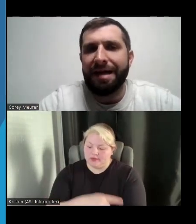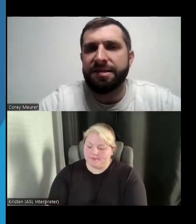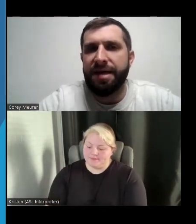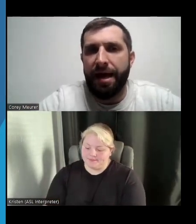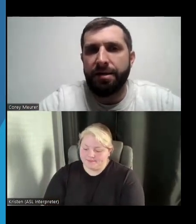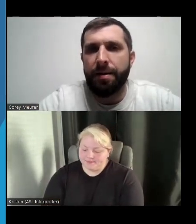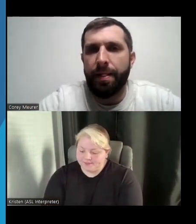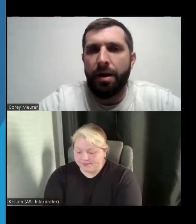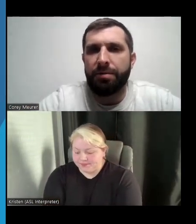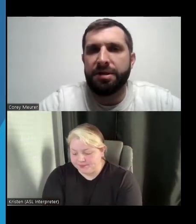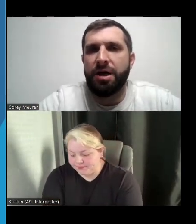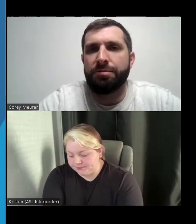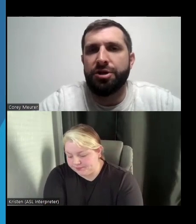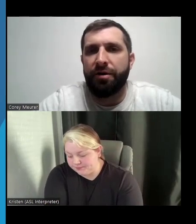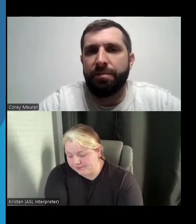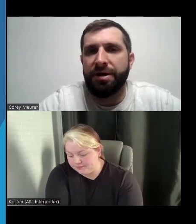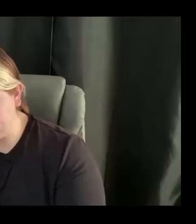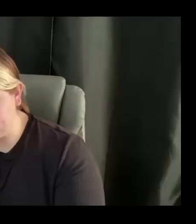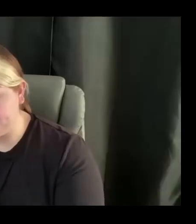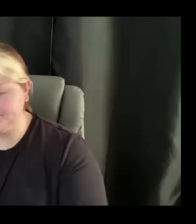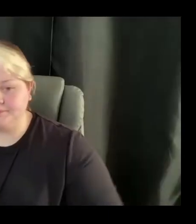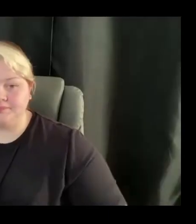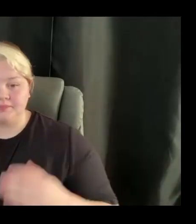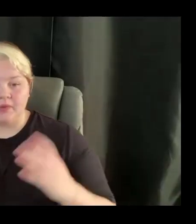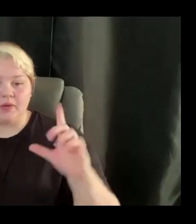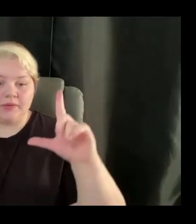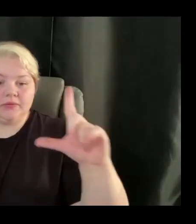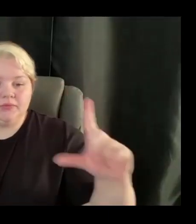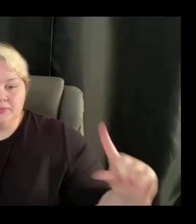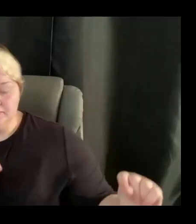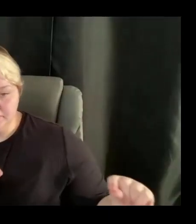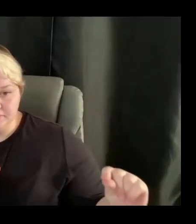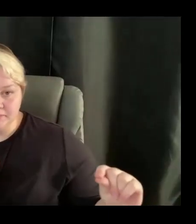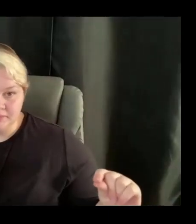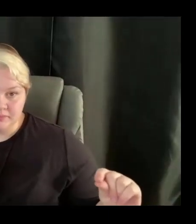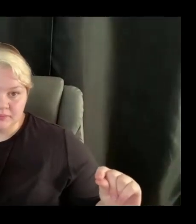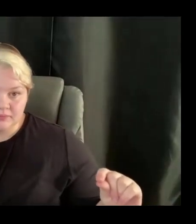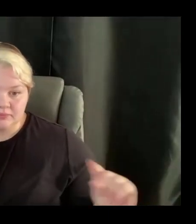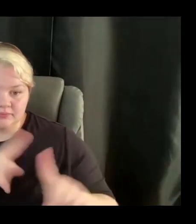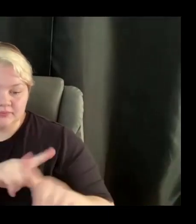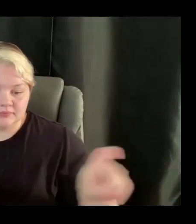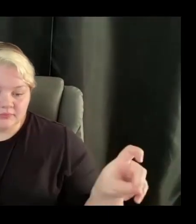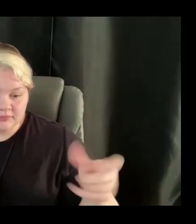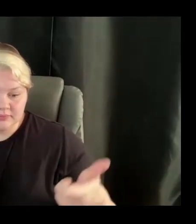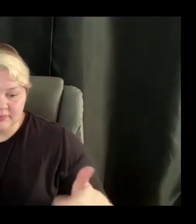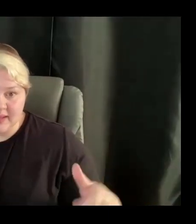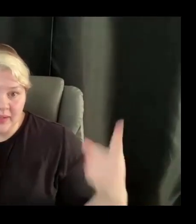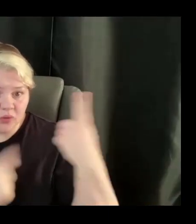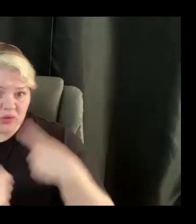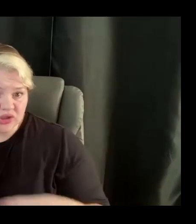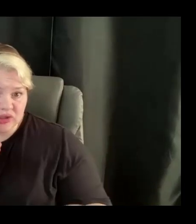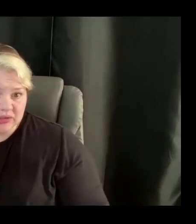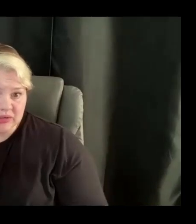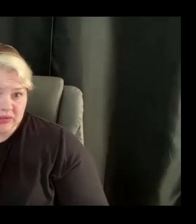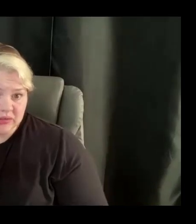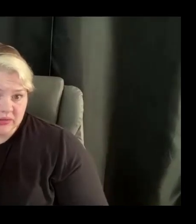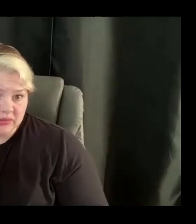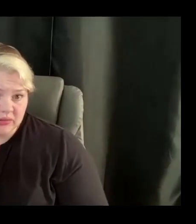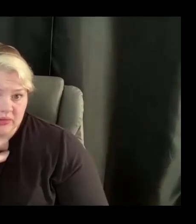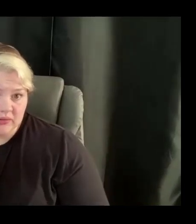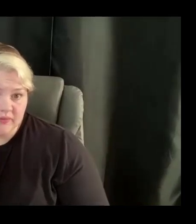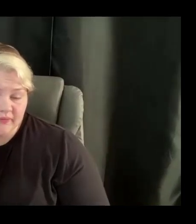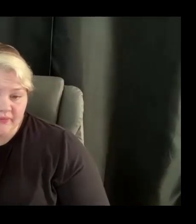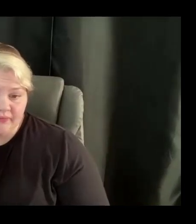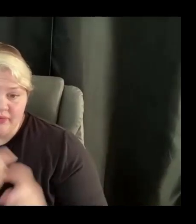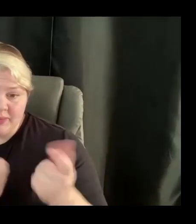With that said, I'm going to stop sharing my screen, and I'm just going to ask if there are any questions